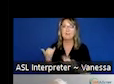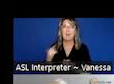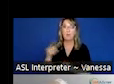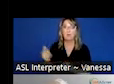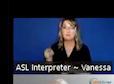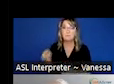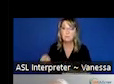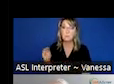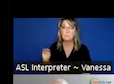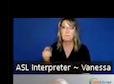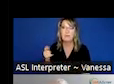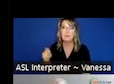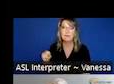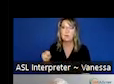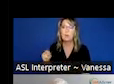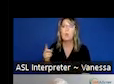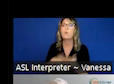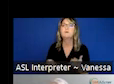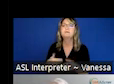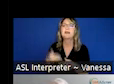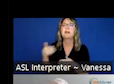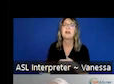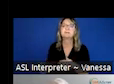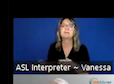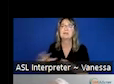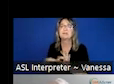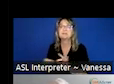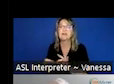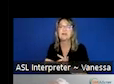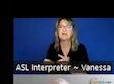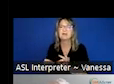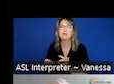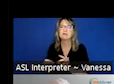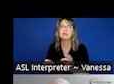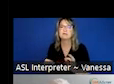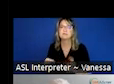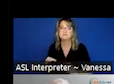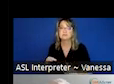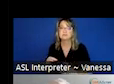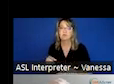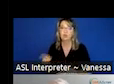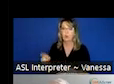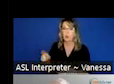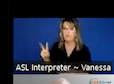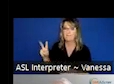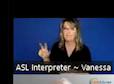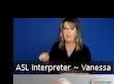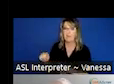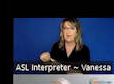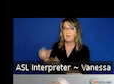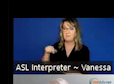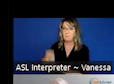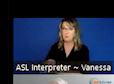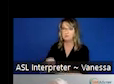Megan. What is the next thing that is said? Is it, if you're a veteran, push X